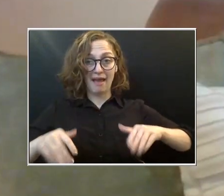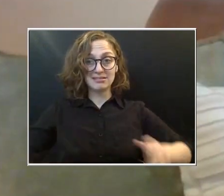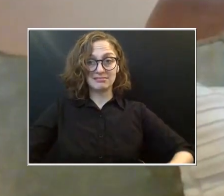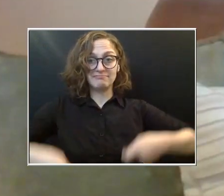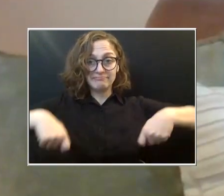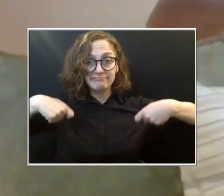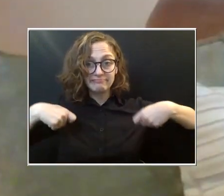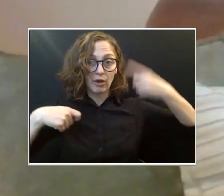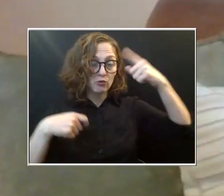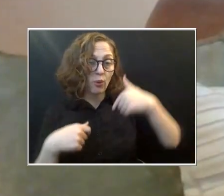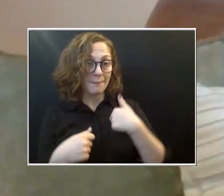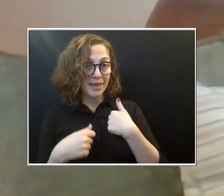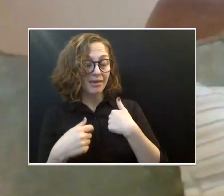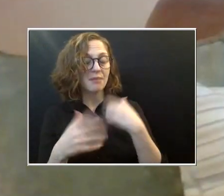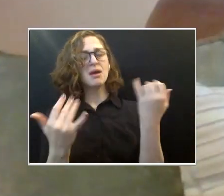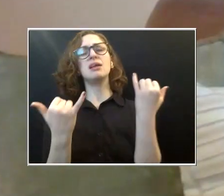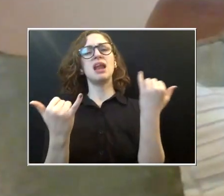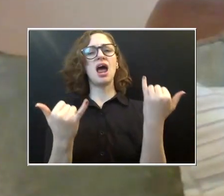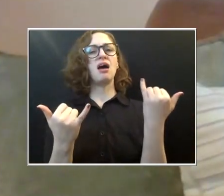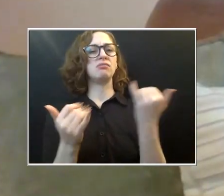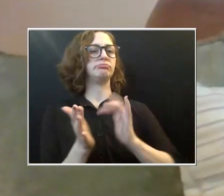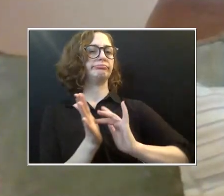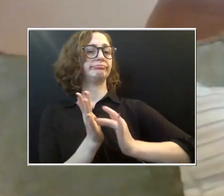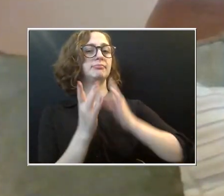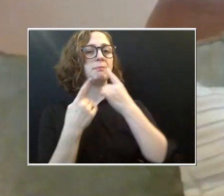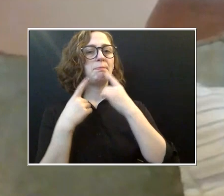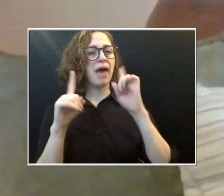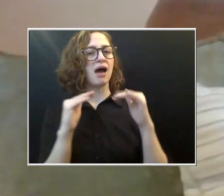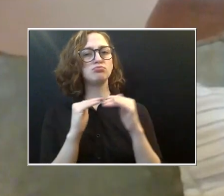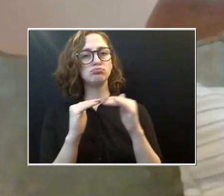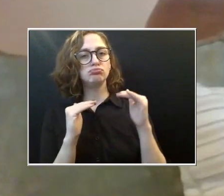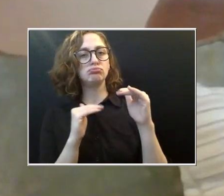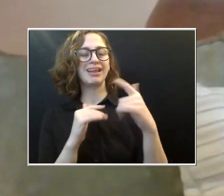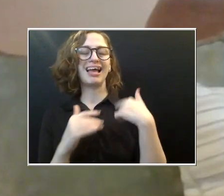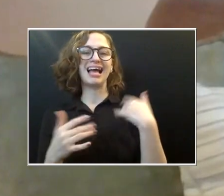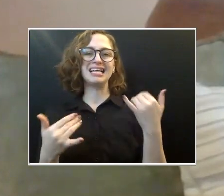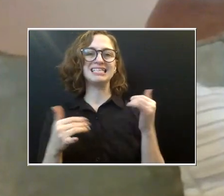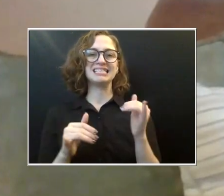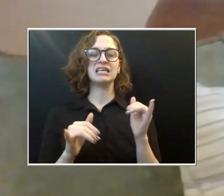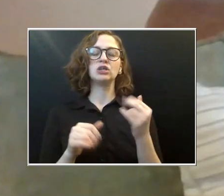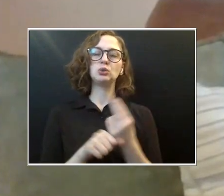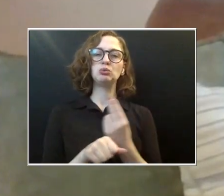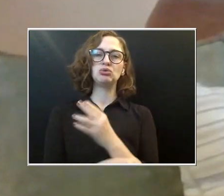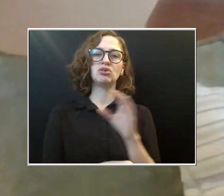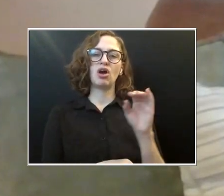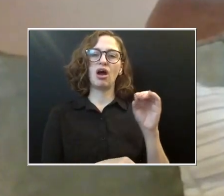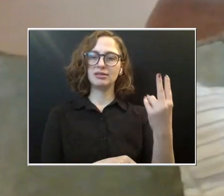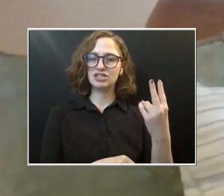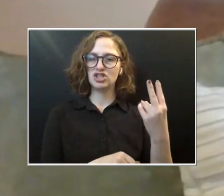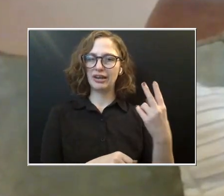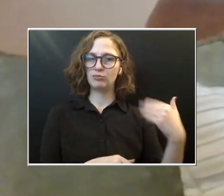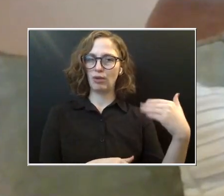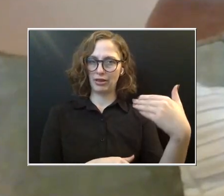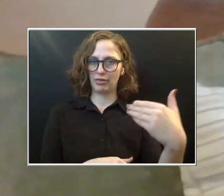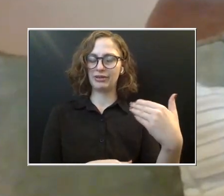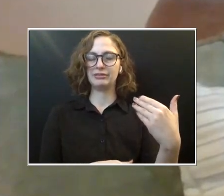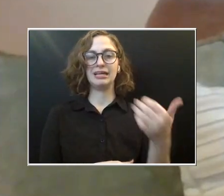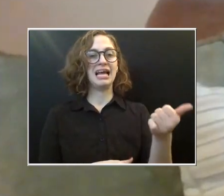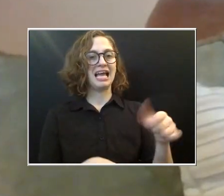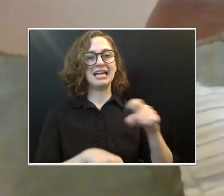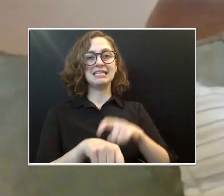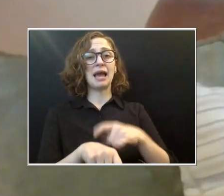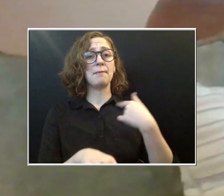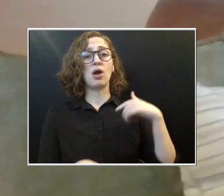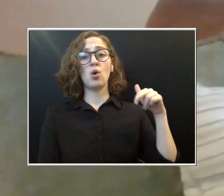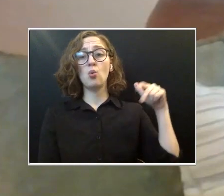to the medications being so successful, I still wear oxygen regularly. I have to wear it anytime I'm going on a walk that's